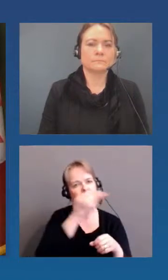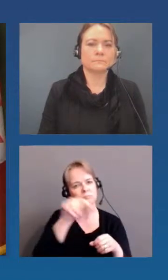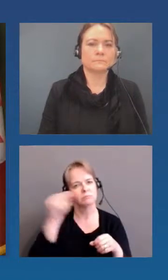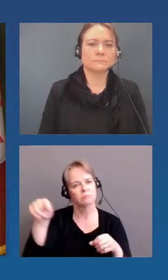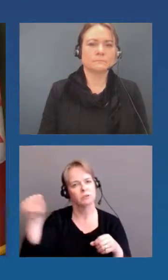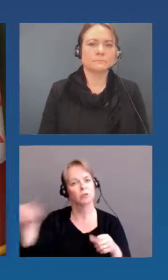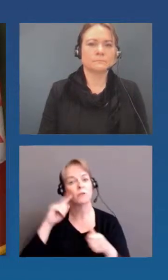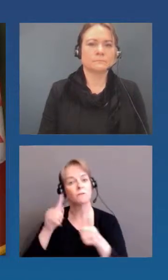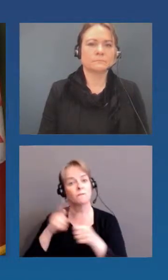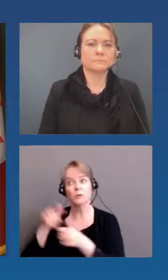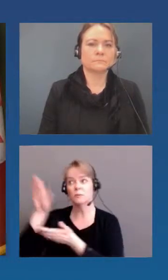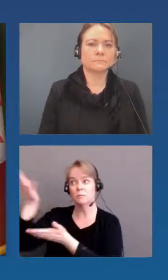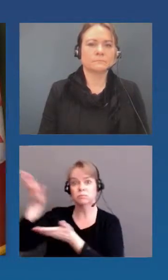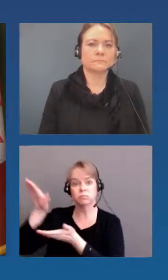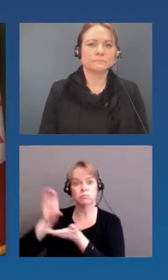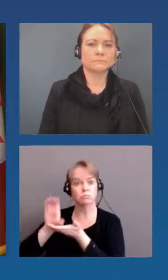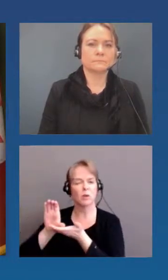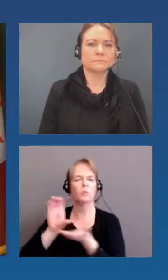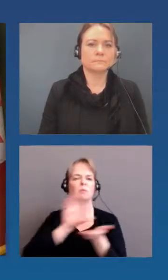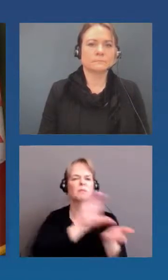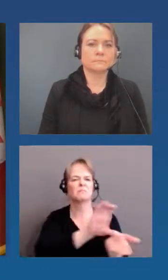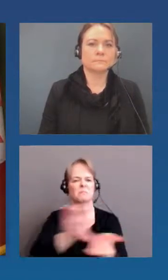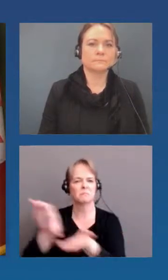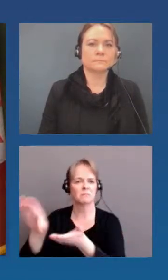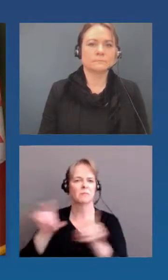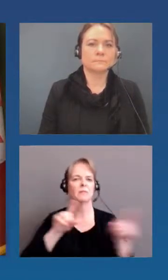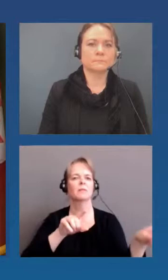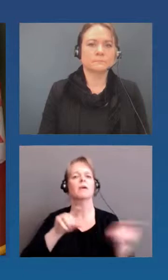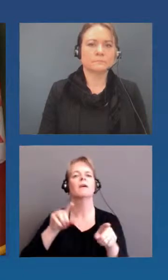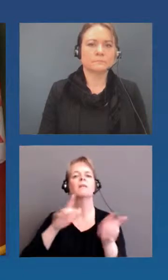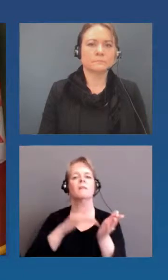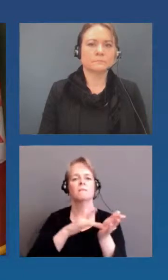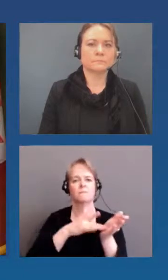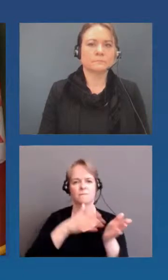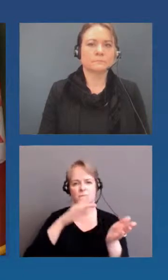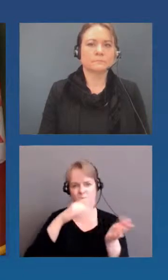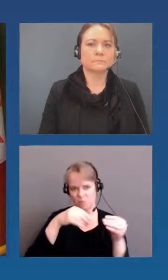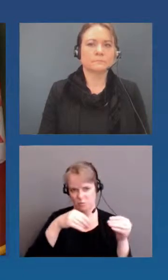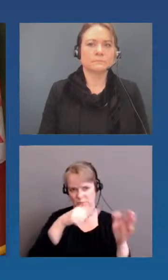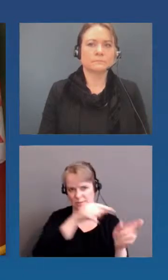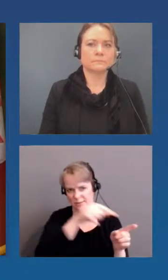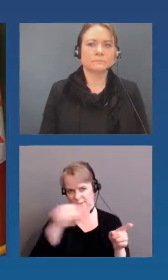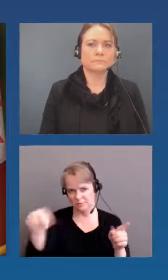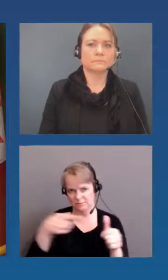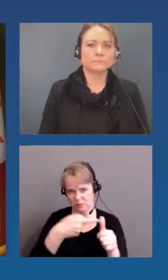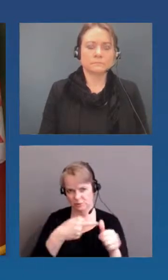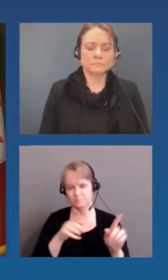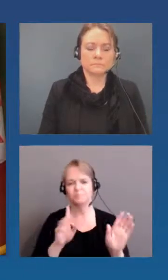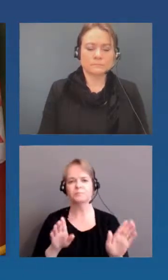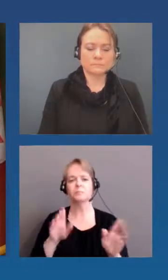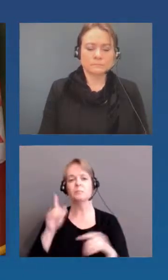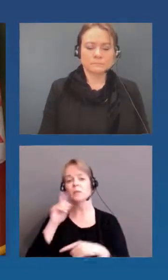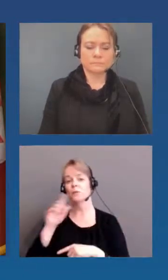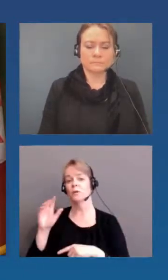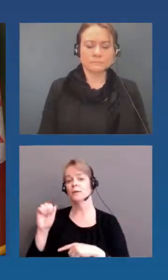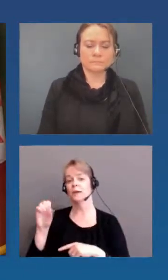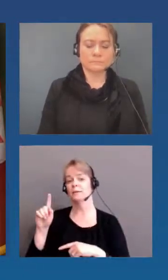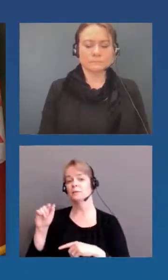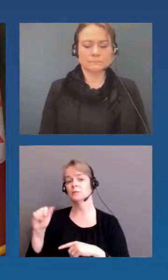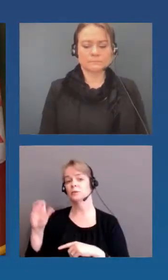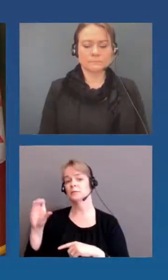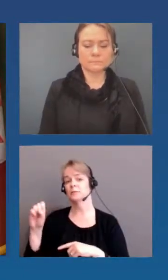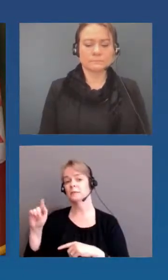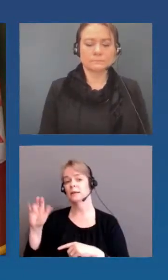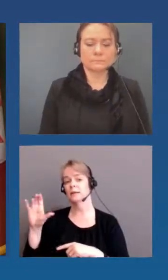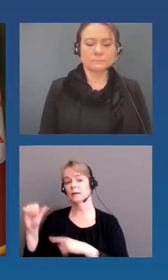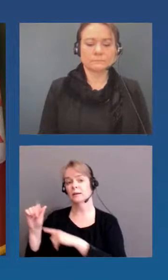there. I think as the planning team at the provincial level are looking, AstraZeneca and perhaps other vaccines that